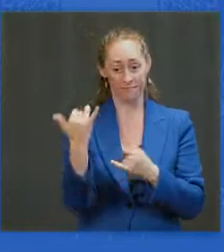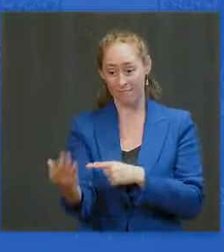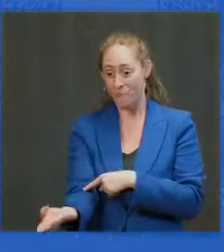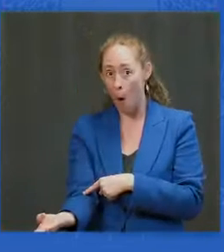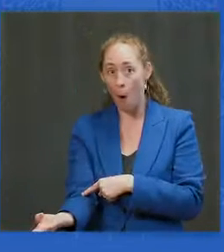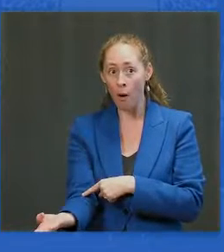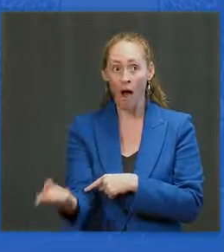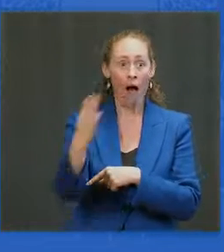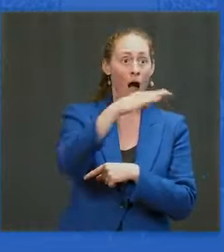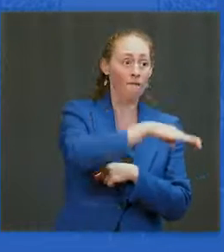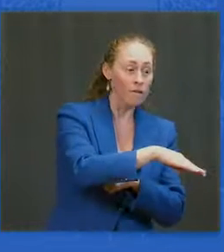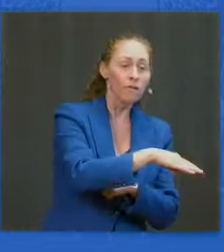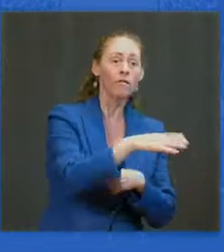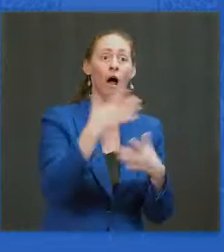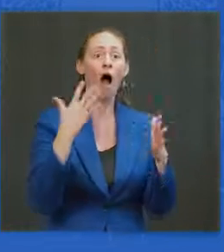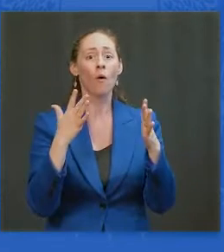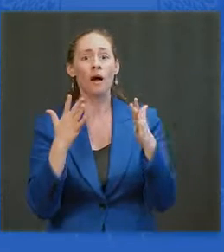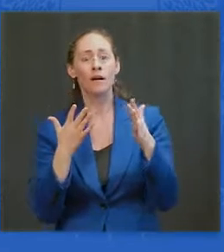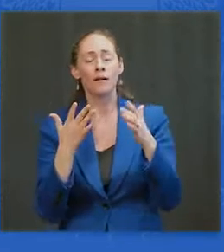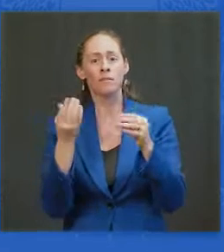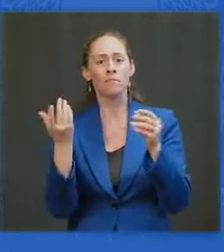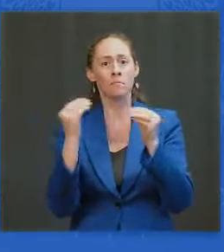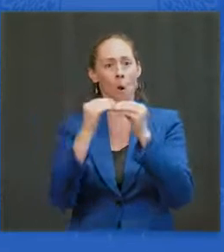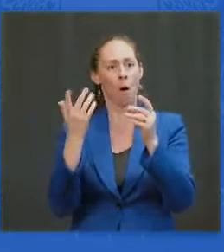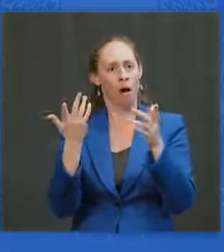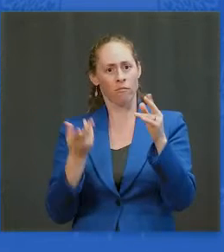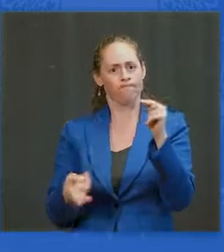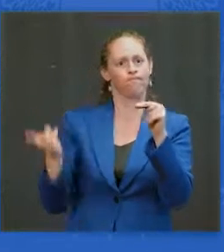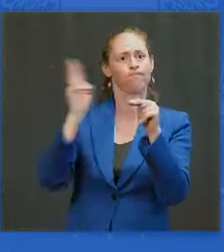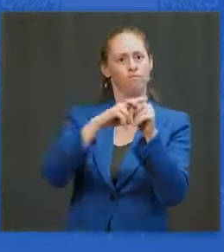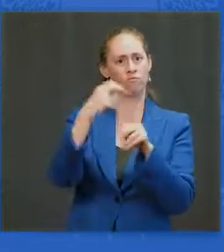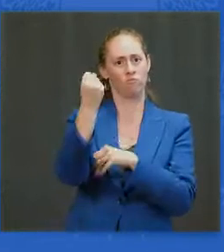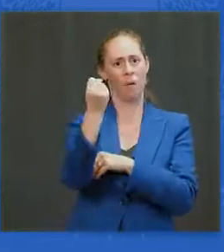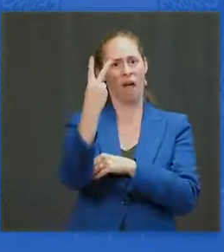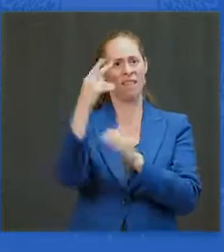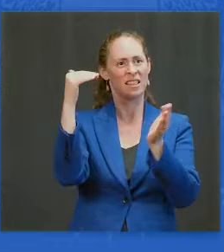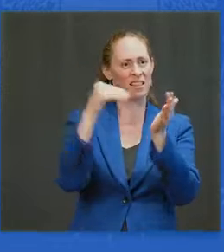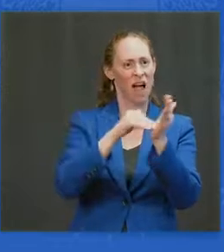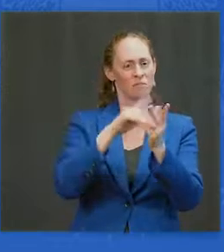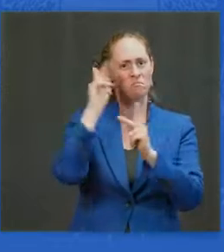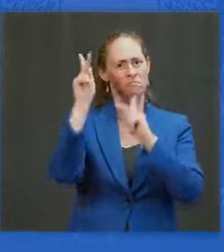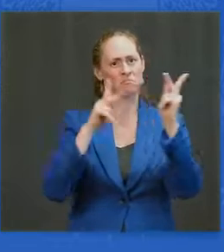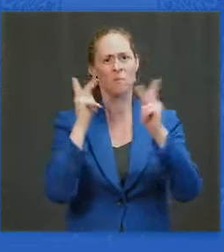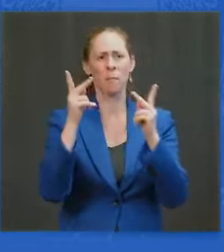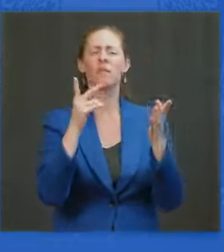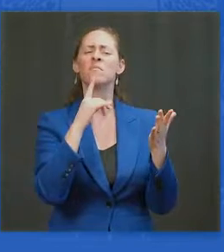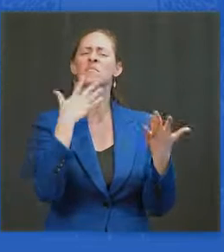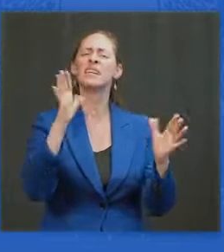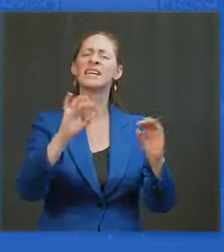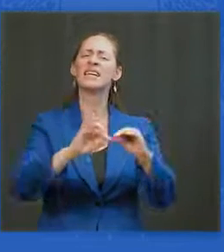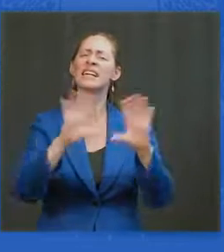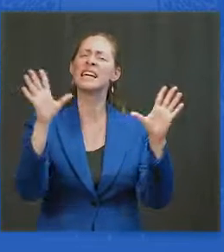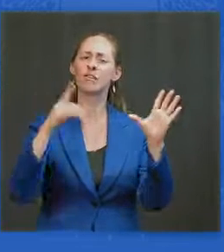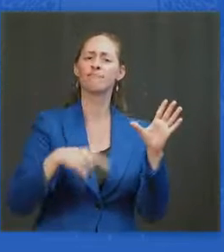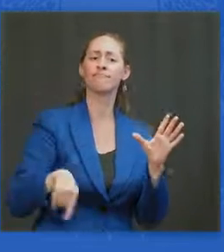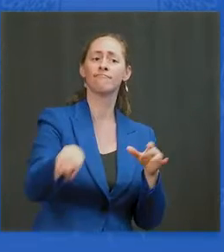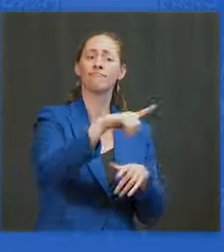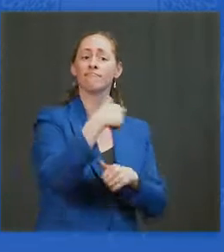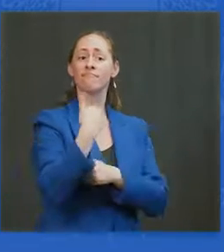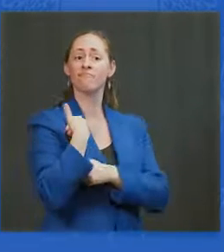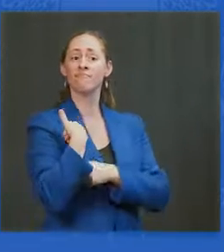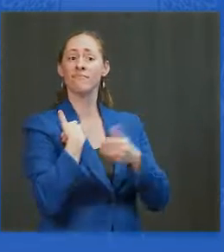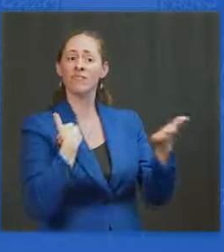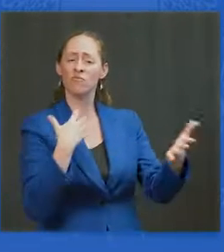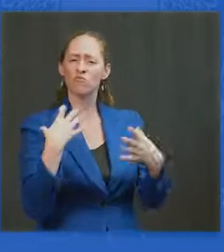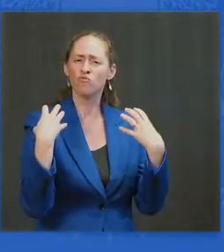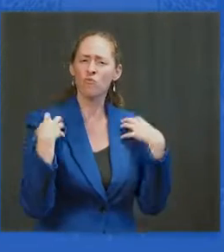numbers are a testament to the efforts of our brave service women and men, to our diplomats on the ground in Kabul, and to our allies still standing